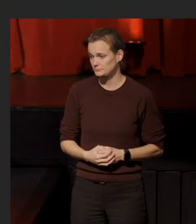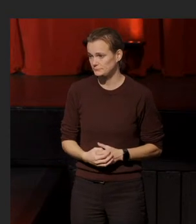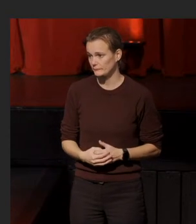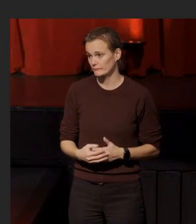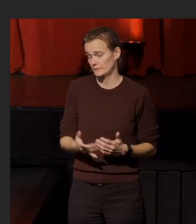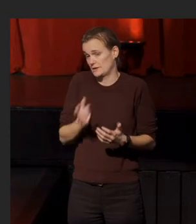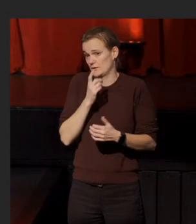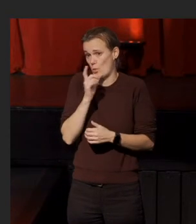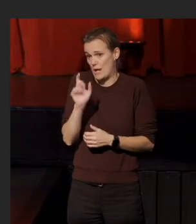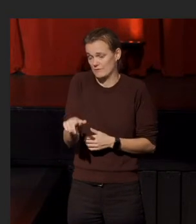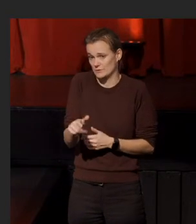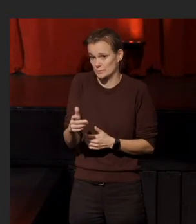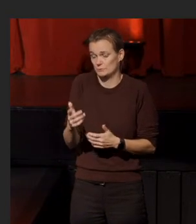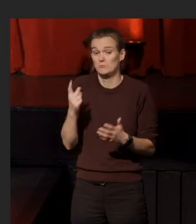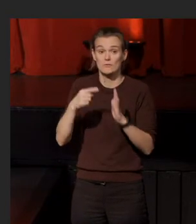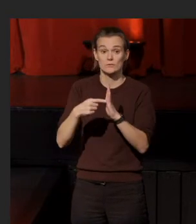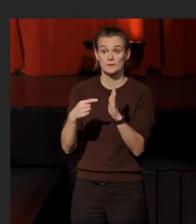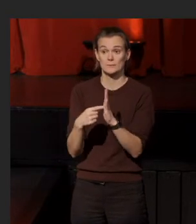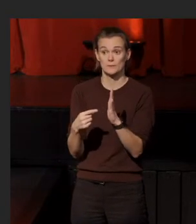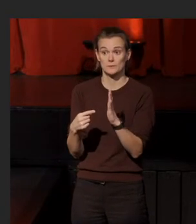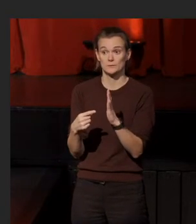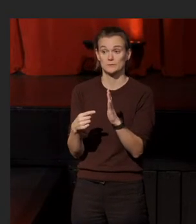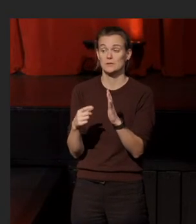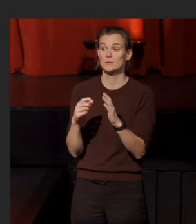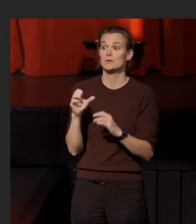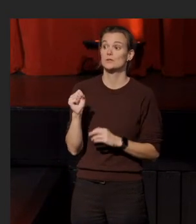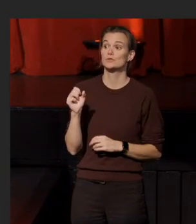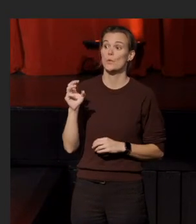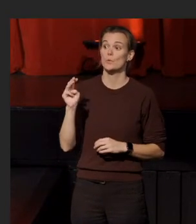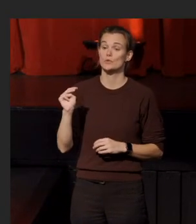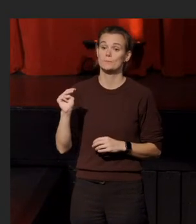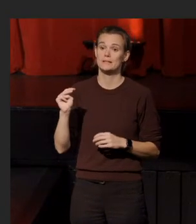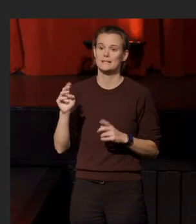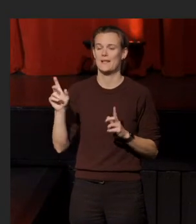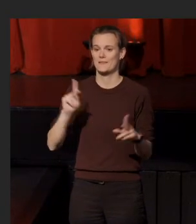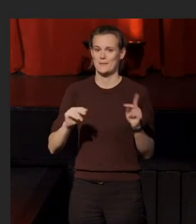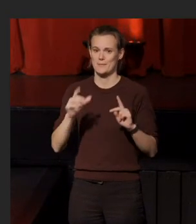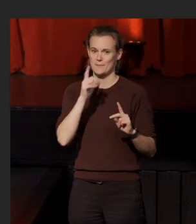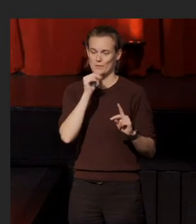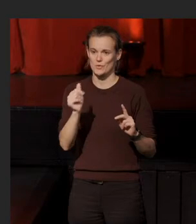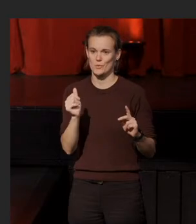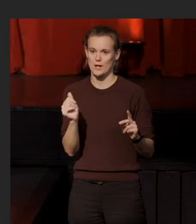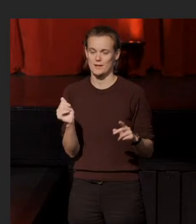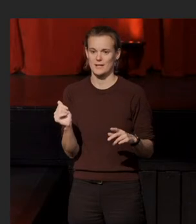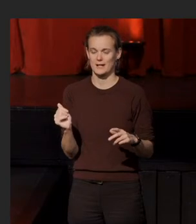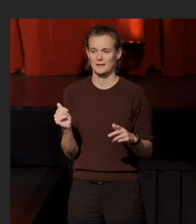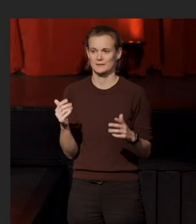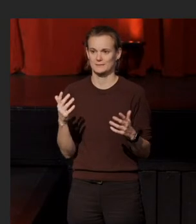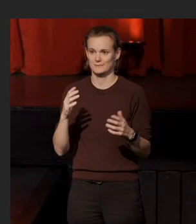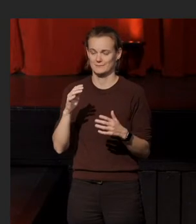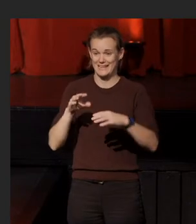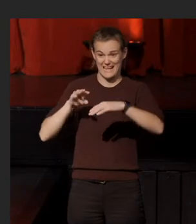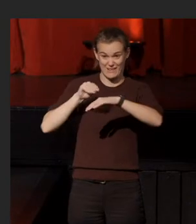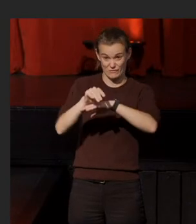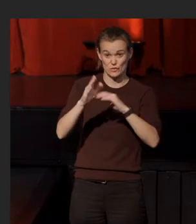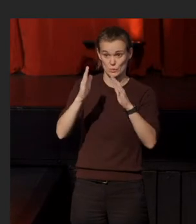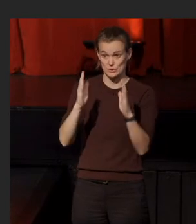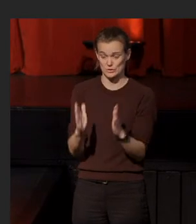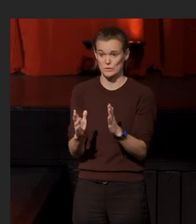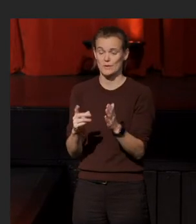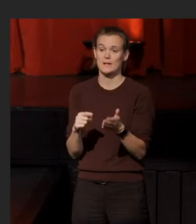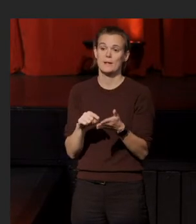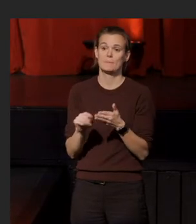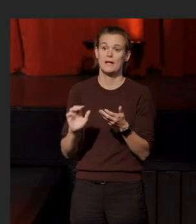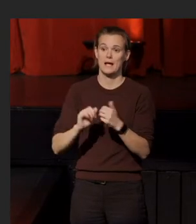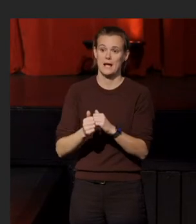necessarily the case. For example, social media influencers often get paid either directly or via a